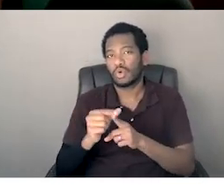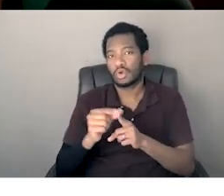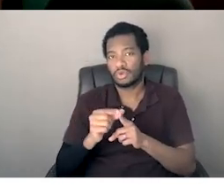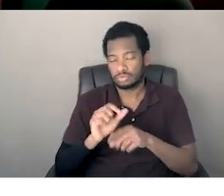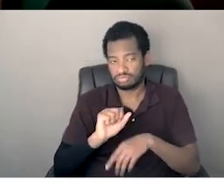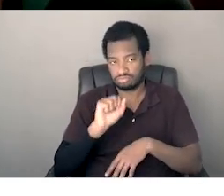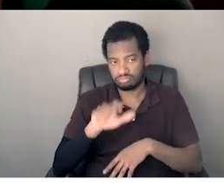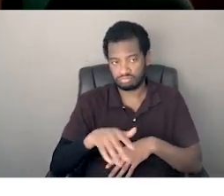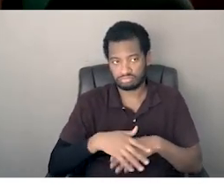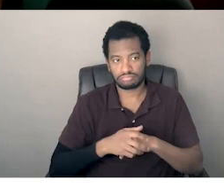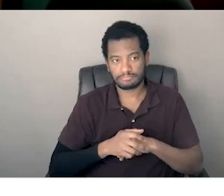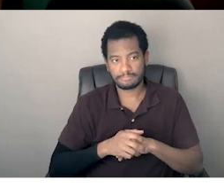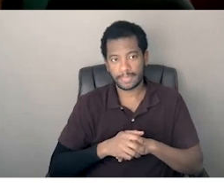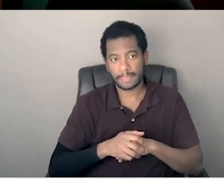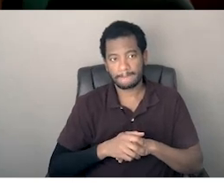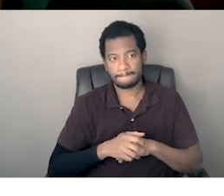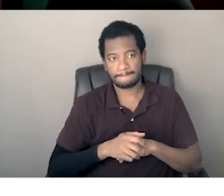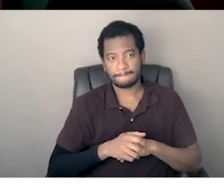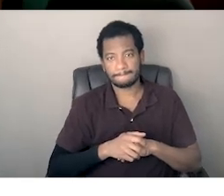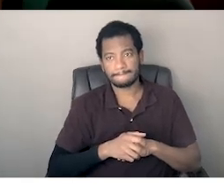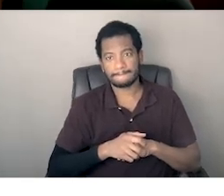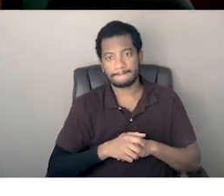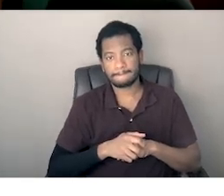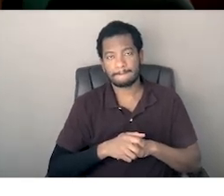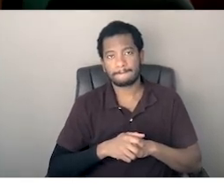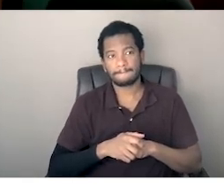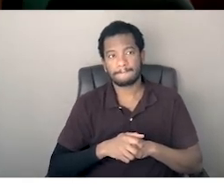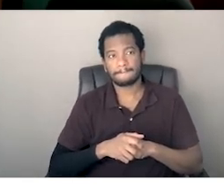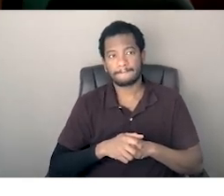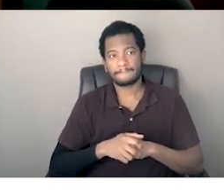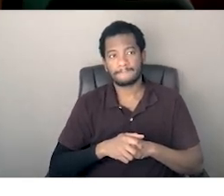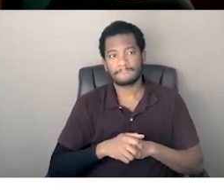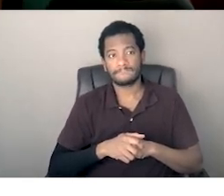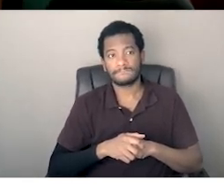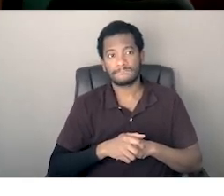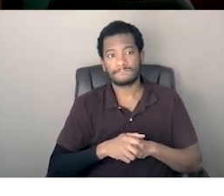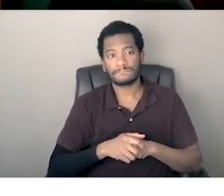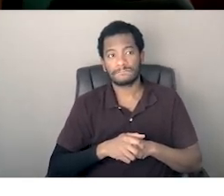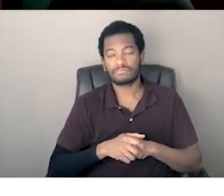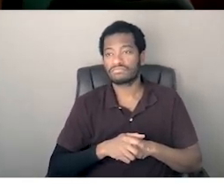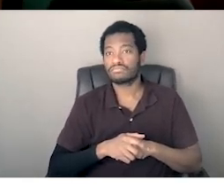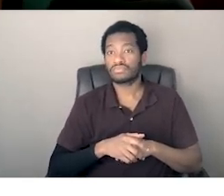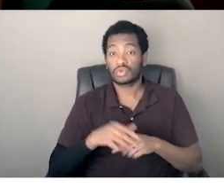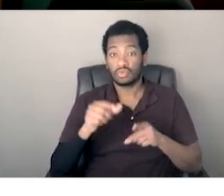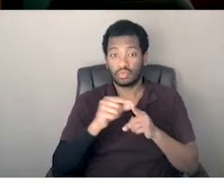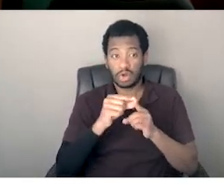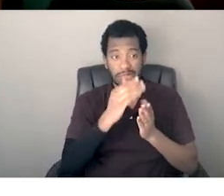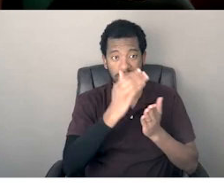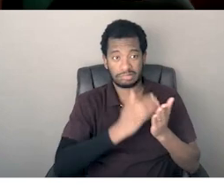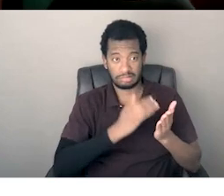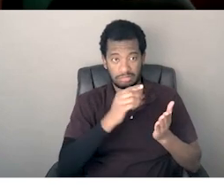And these are a set of words that have to do with a procurement that is centered on